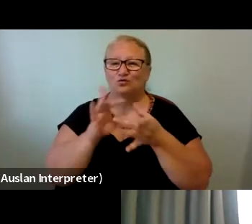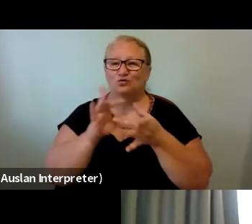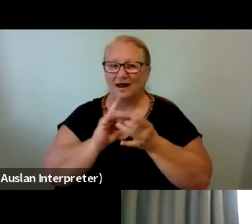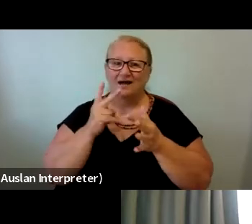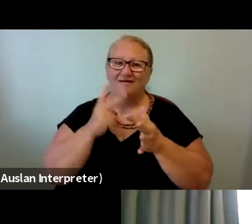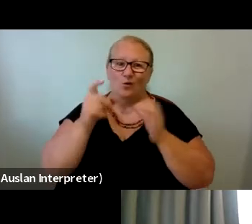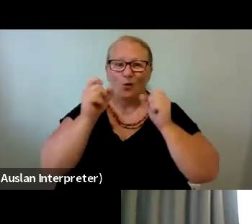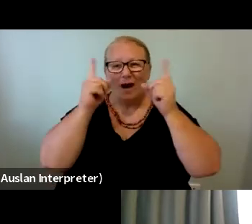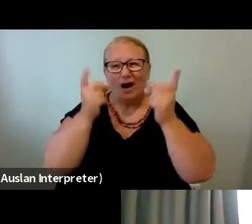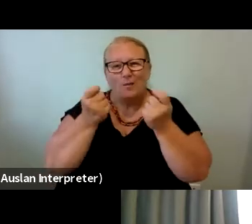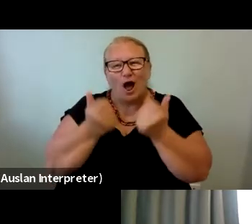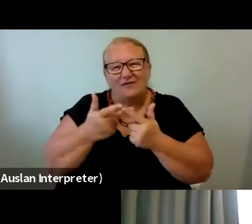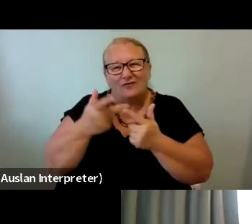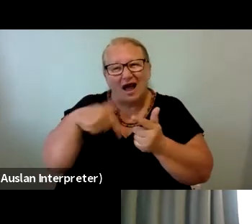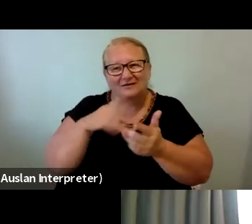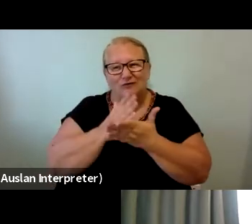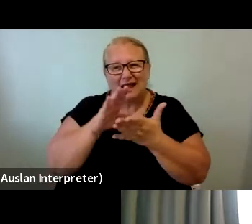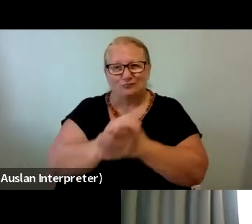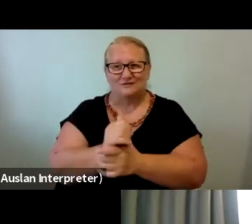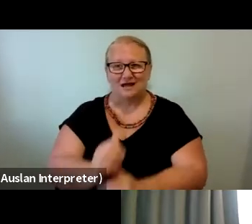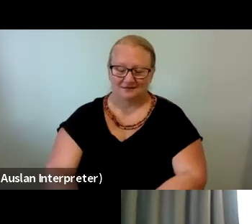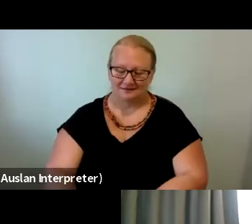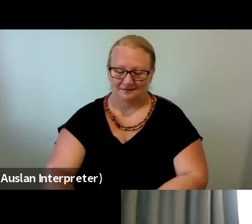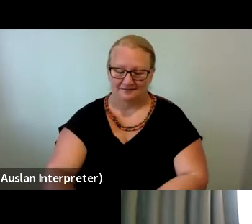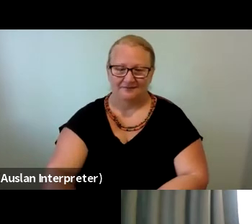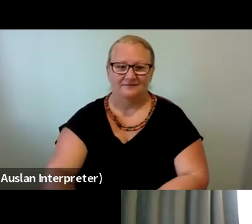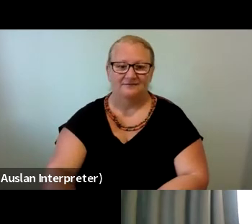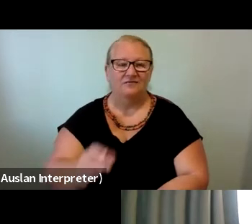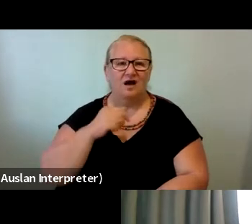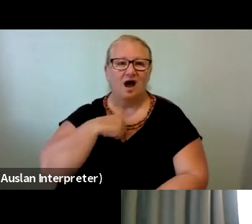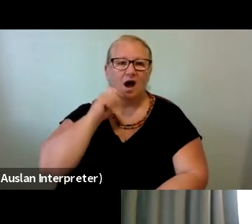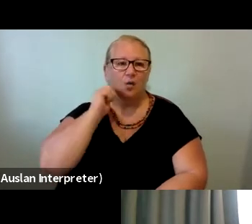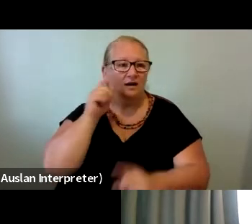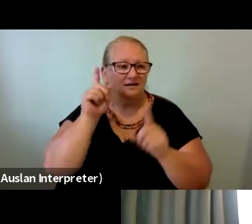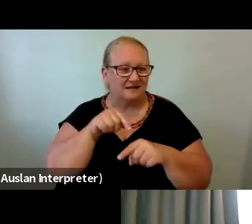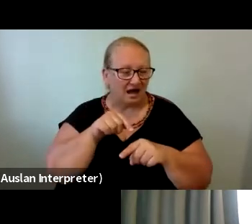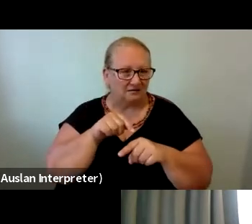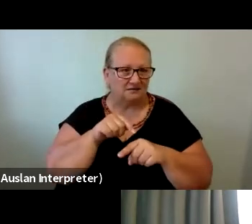up early for us. We appreciate it. I'm going to start just